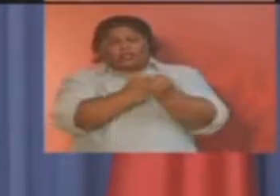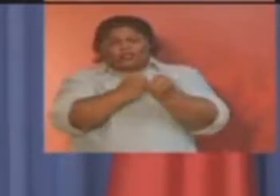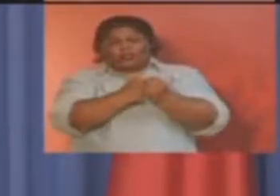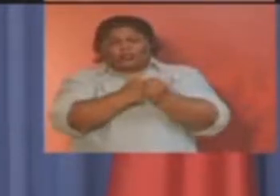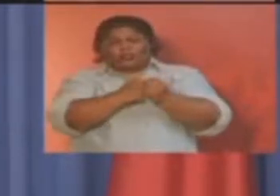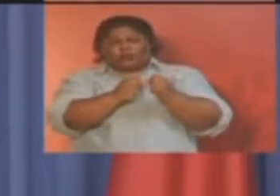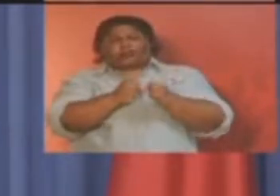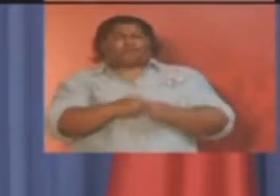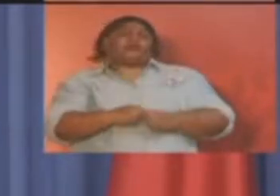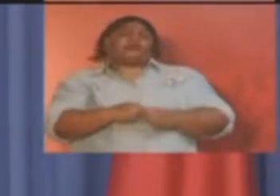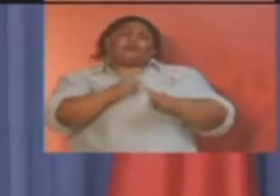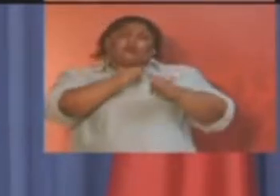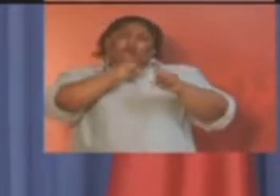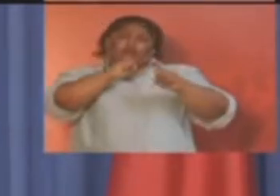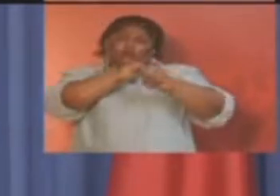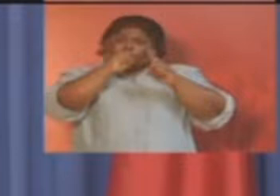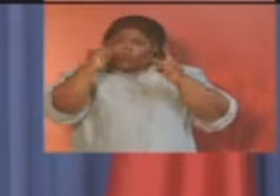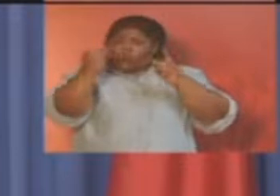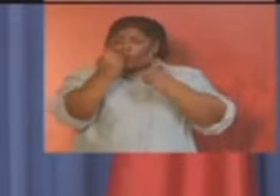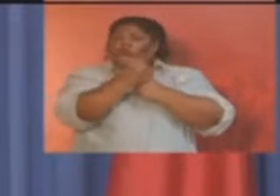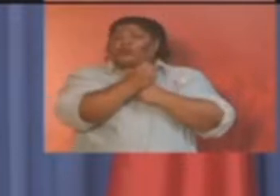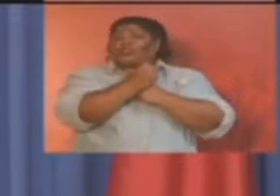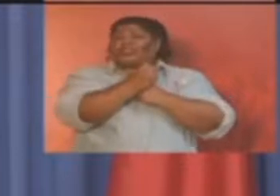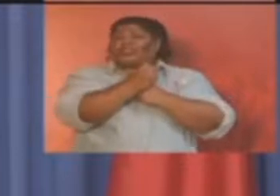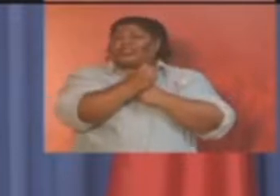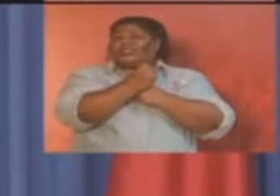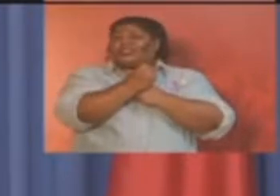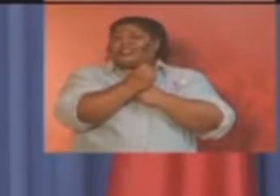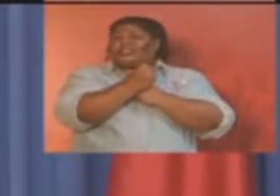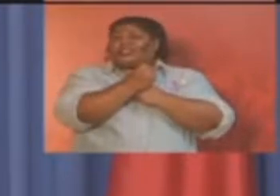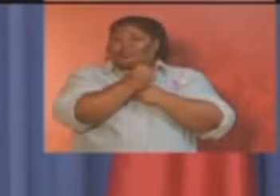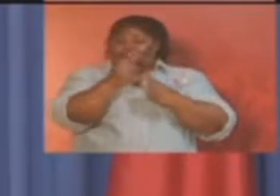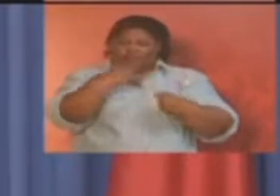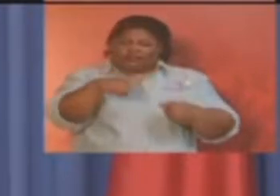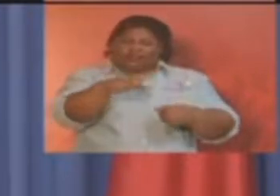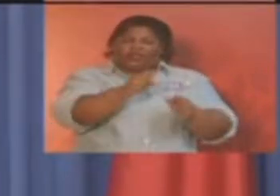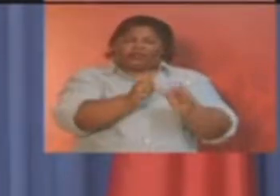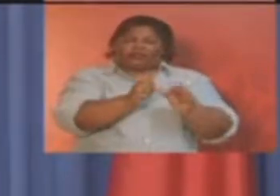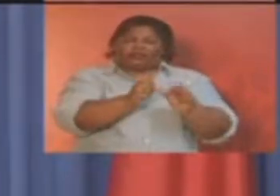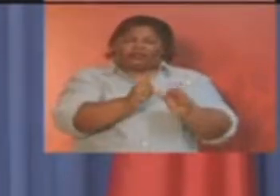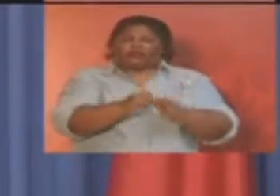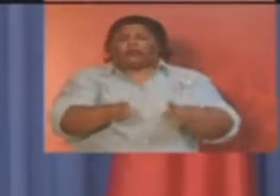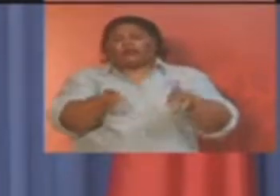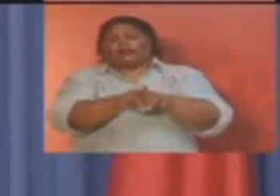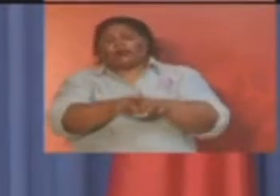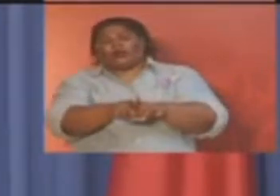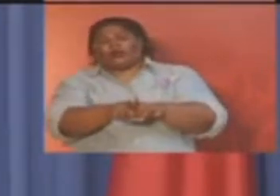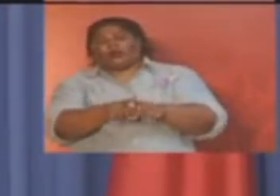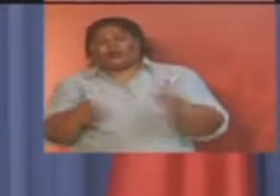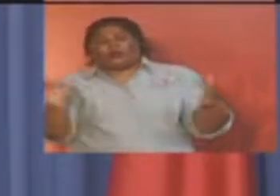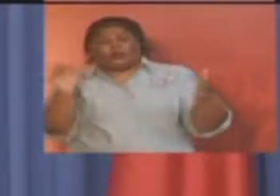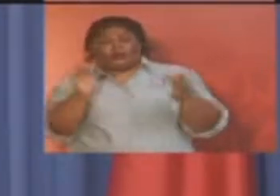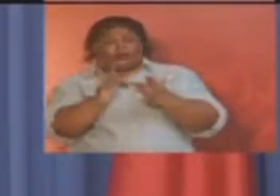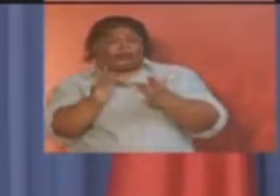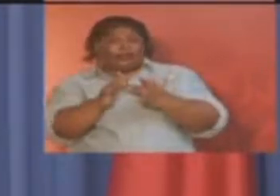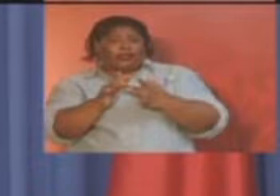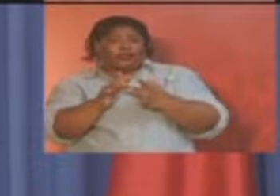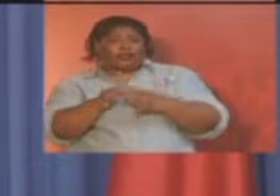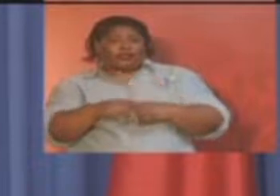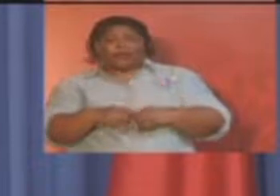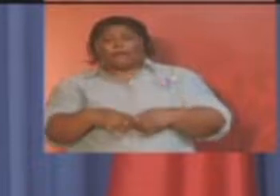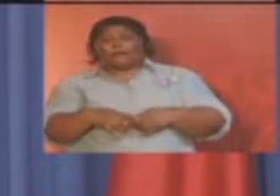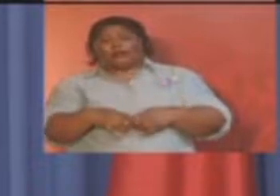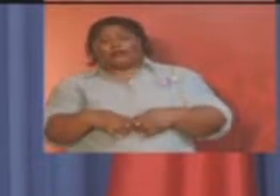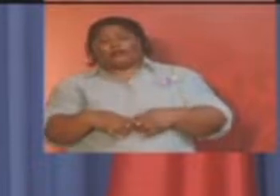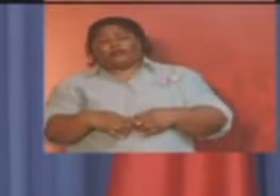be allowed. Caregivers, workers providing services at hardwares, including electrical and public